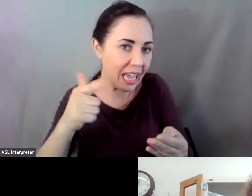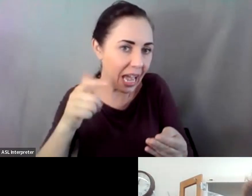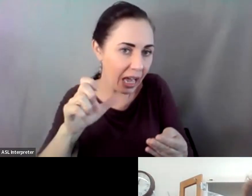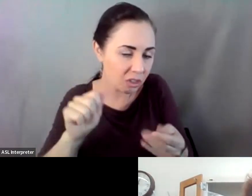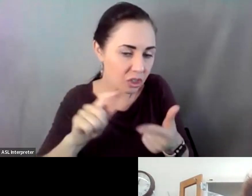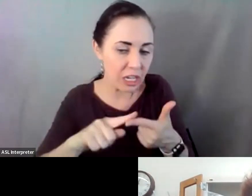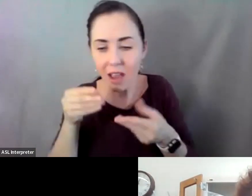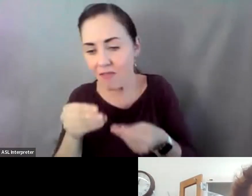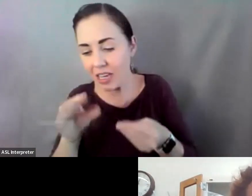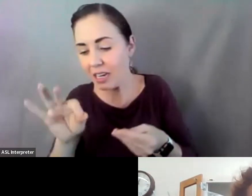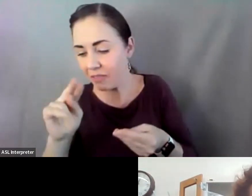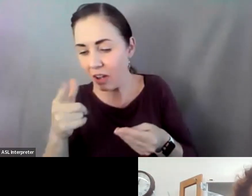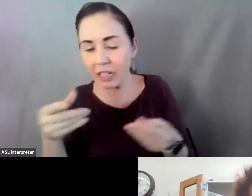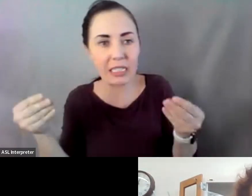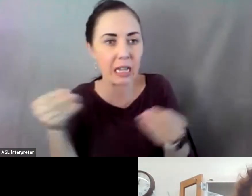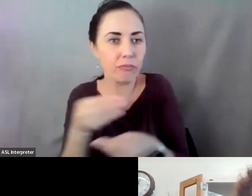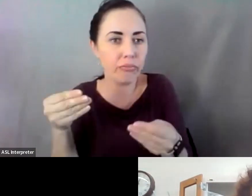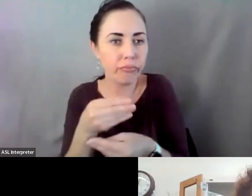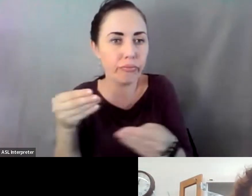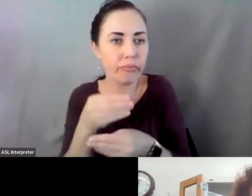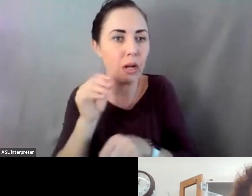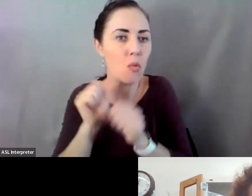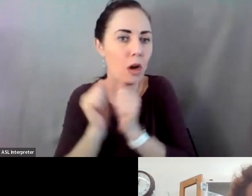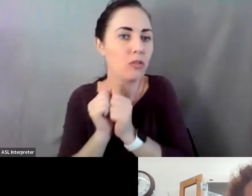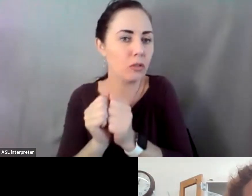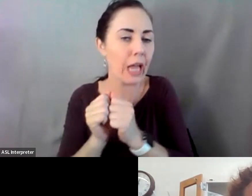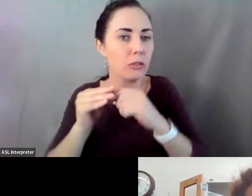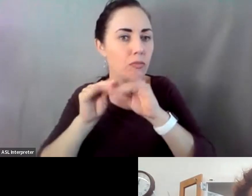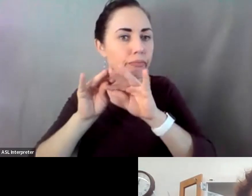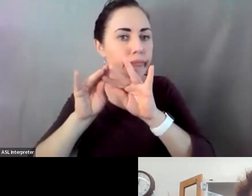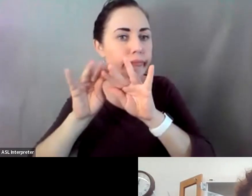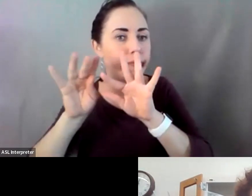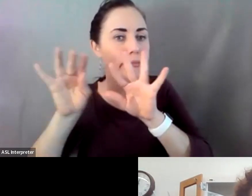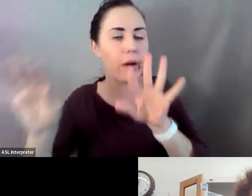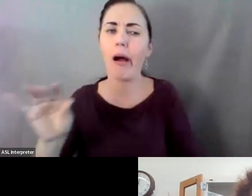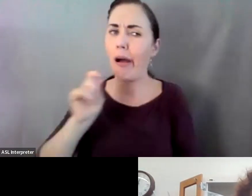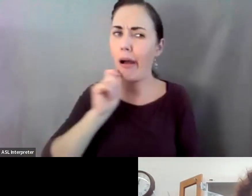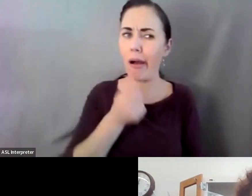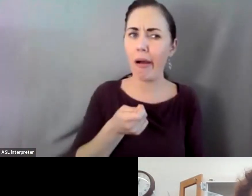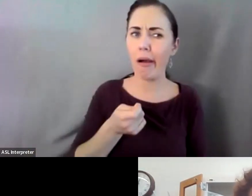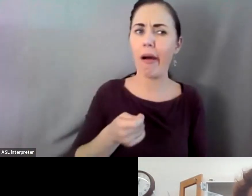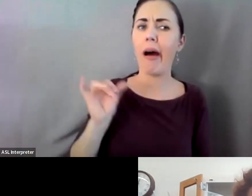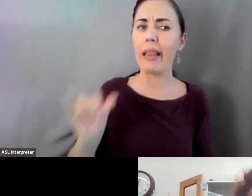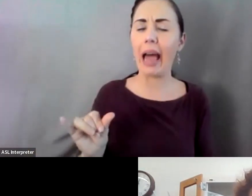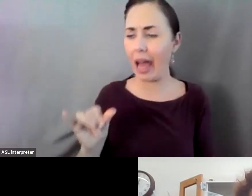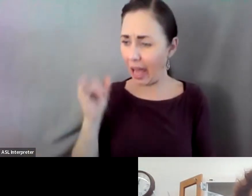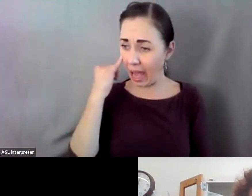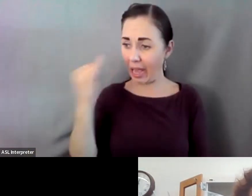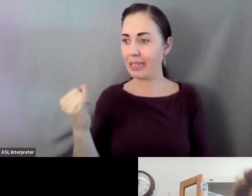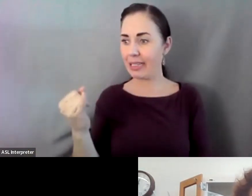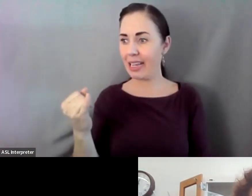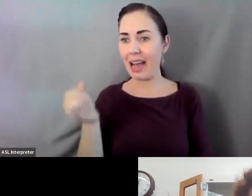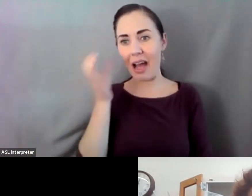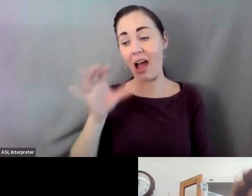working together so that they can both grow. Excellent. So this kind of all goes back to that idea that fungus is our